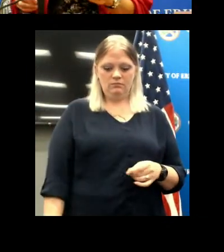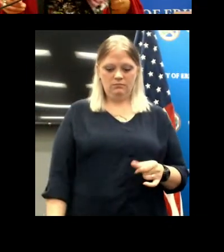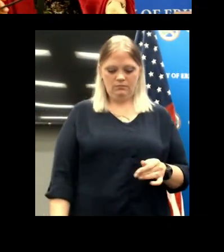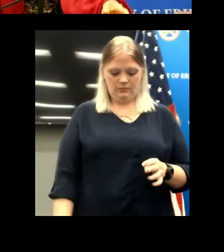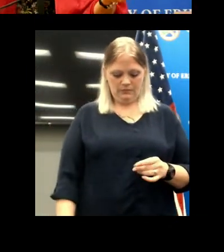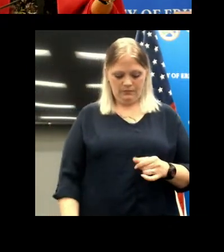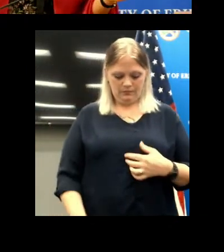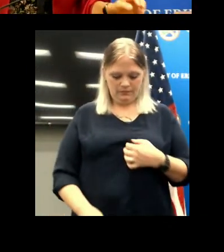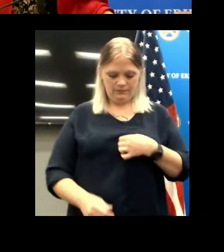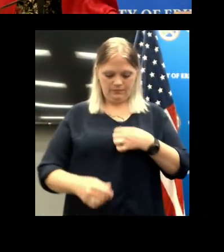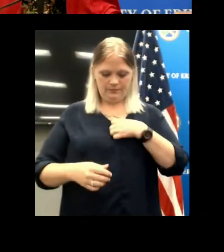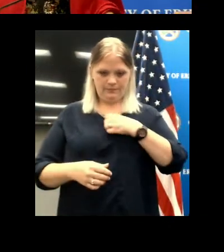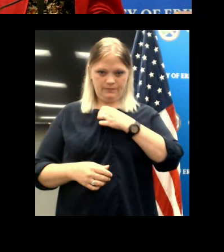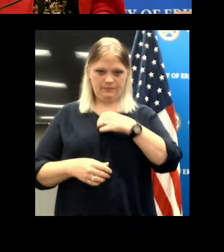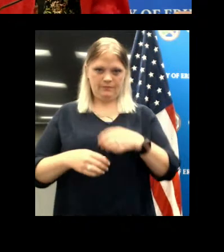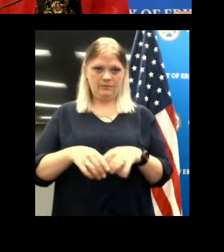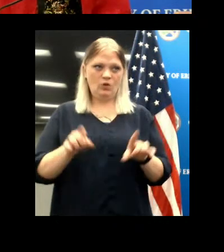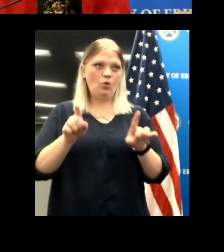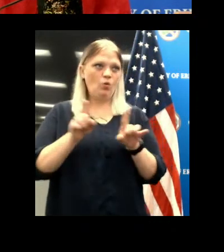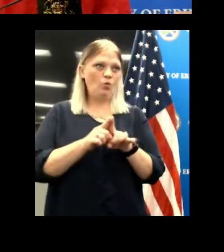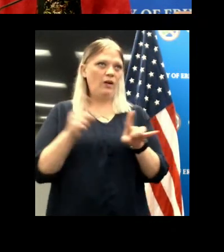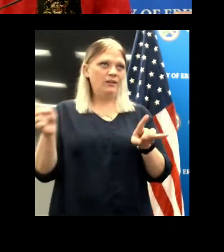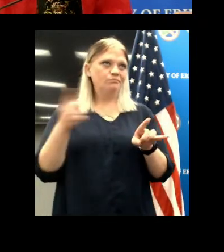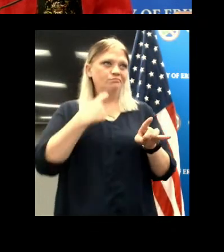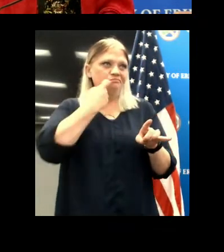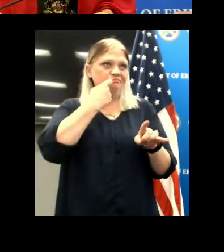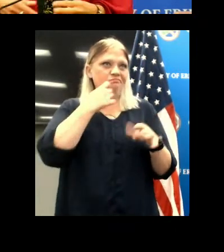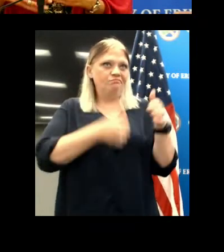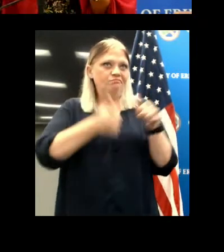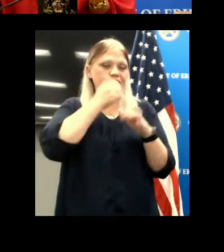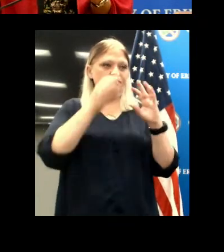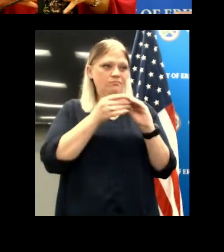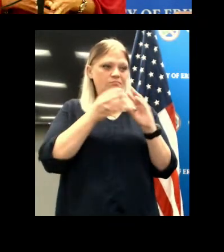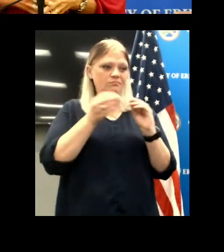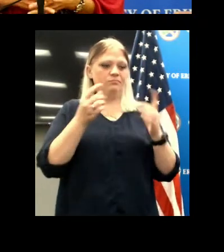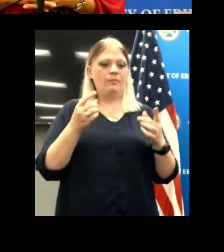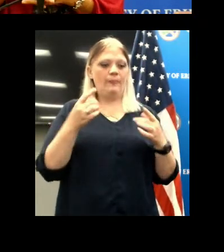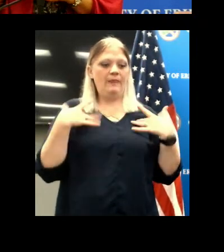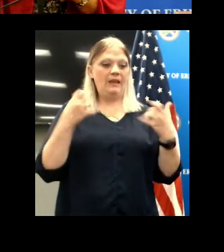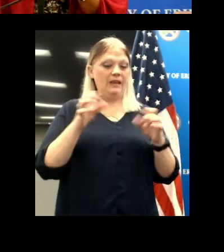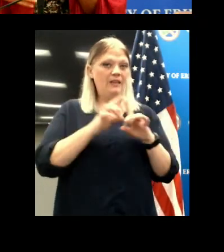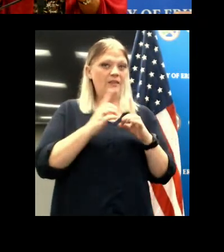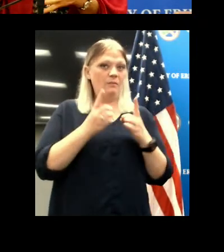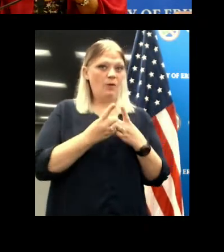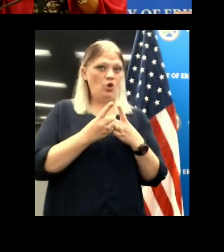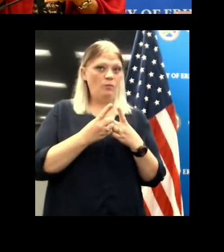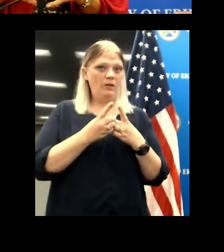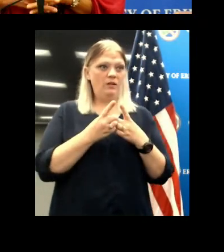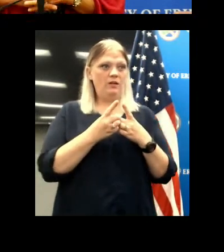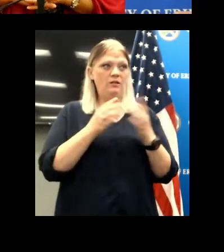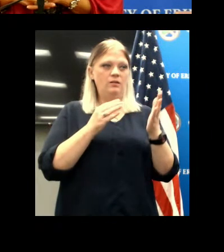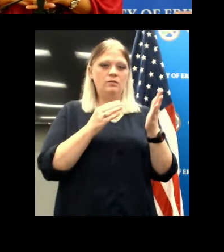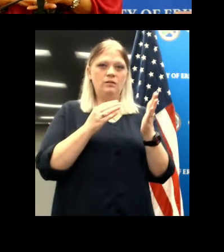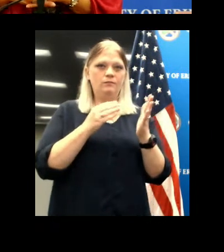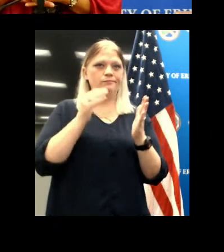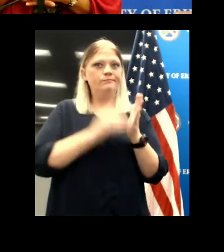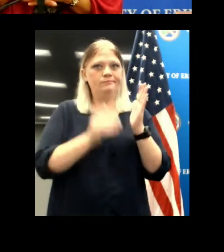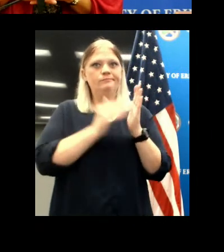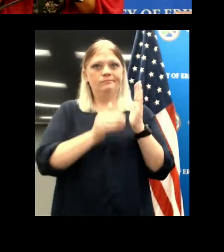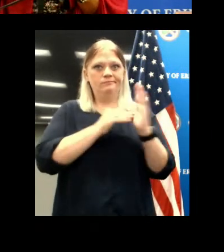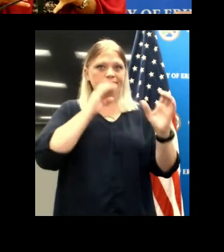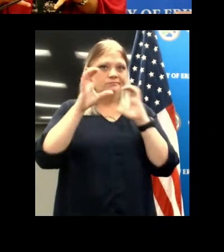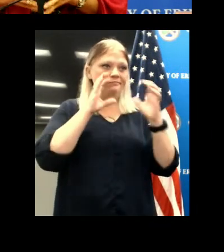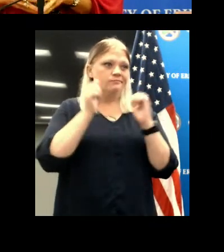Thank you. So as our county executive mentioned, the health department is in frequent communications both